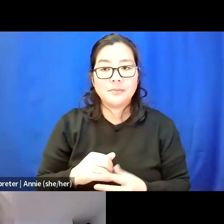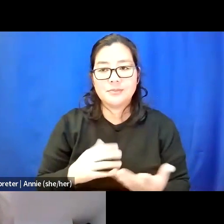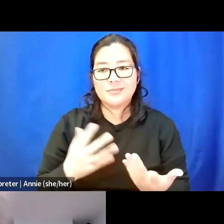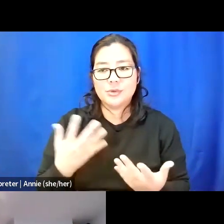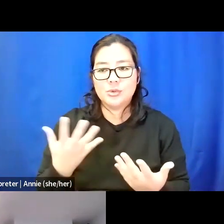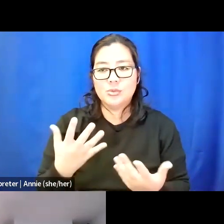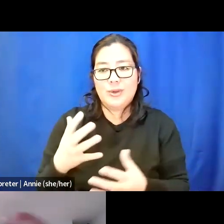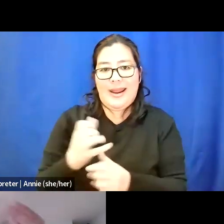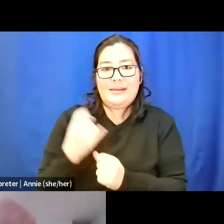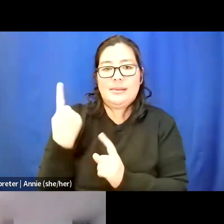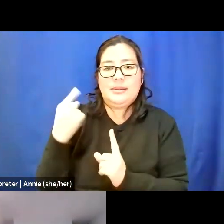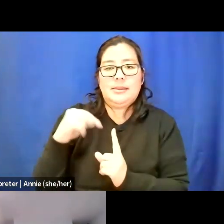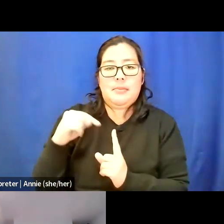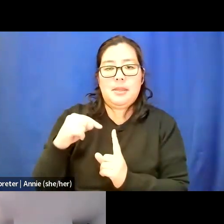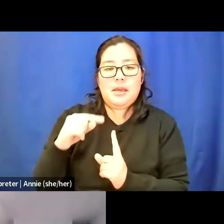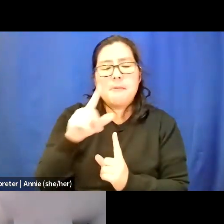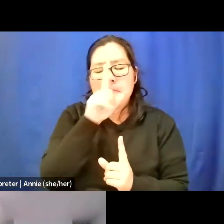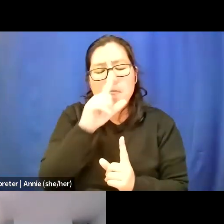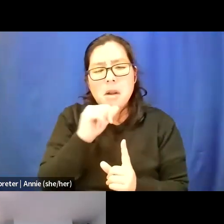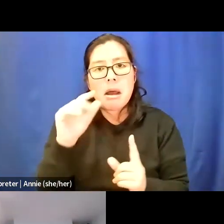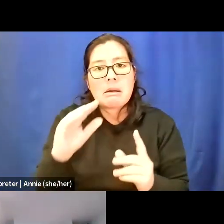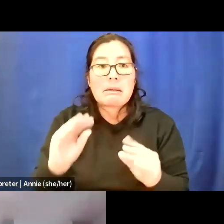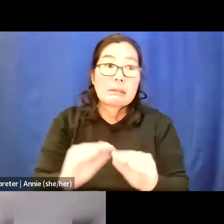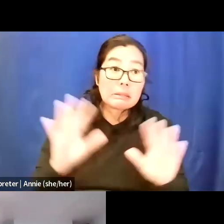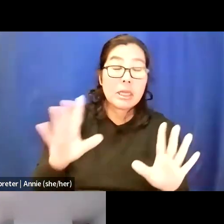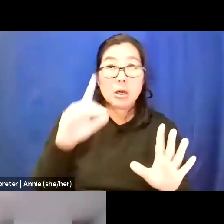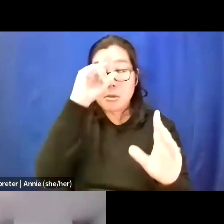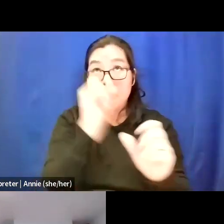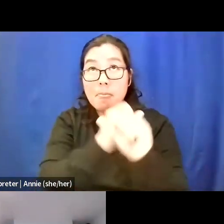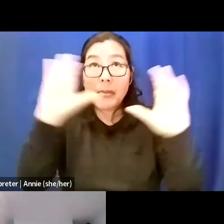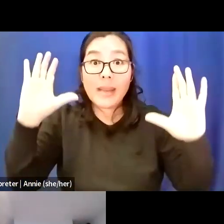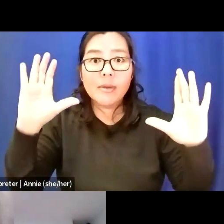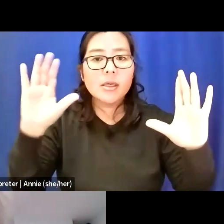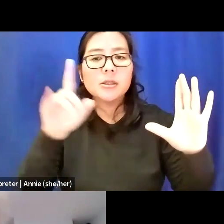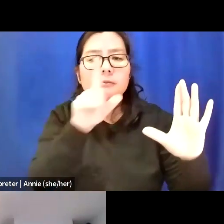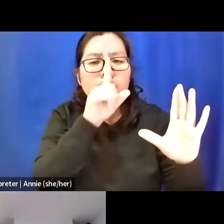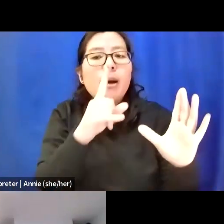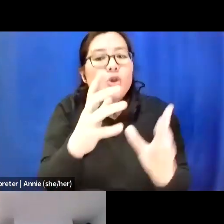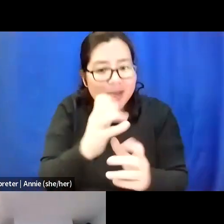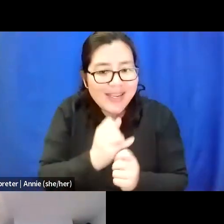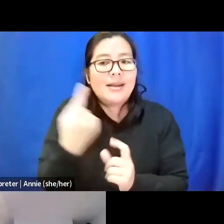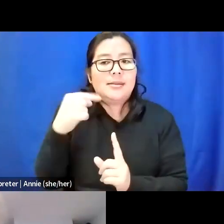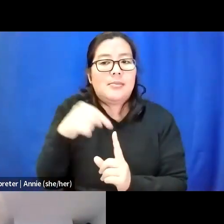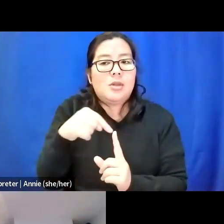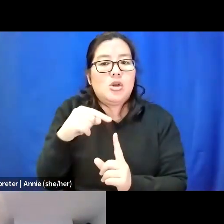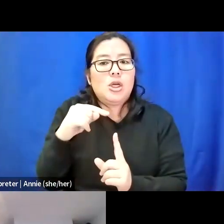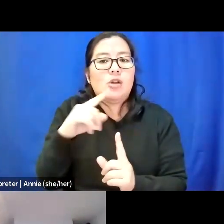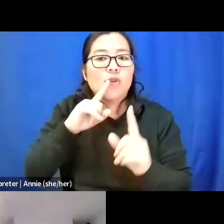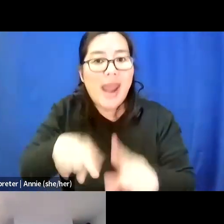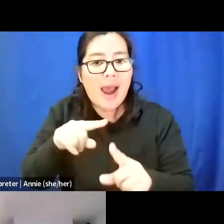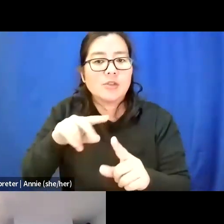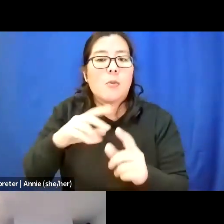not necessarily a clear mental image, but it's, you know, I'm getting a reaction from multiple people, and